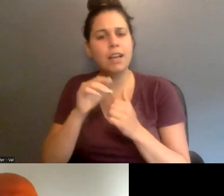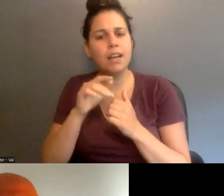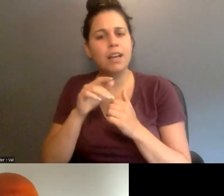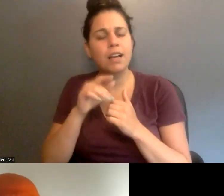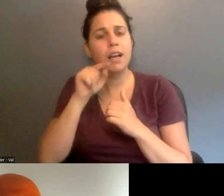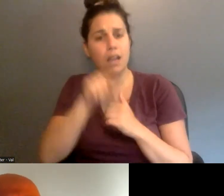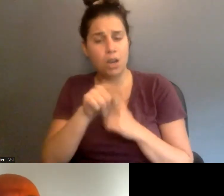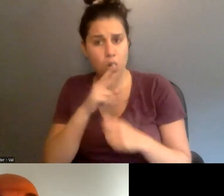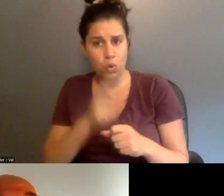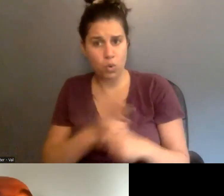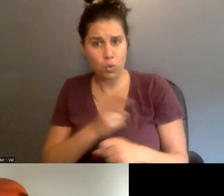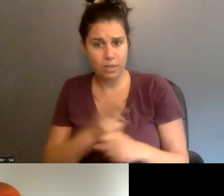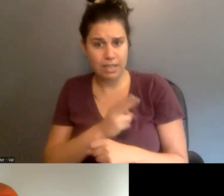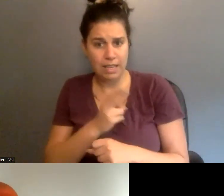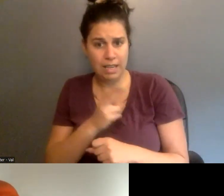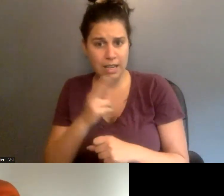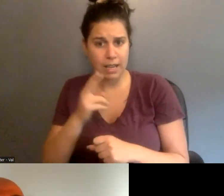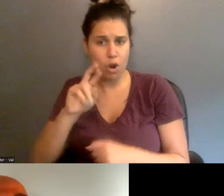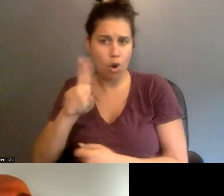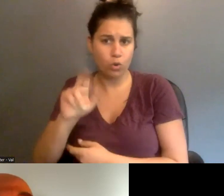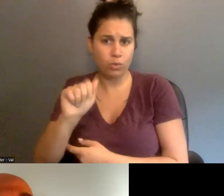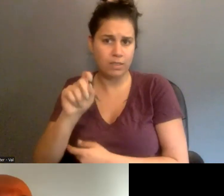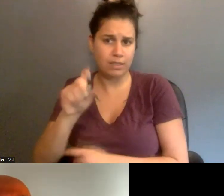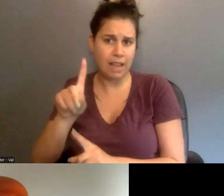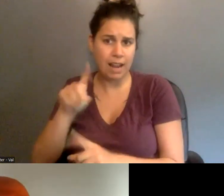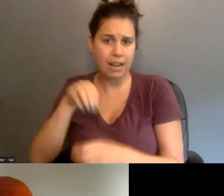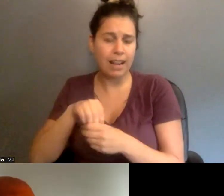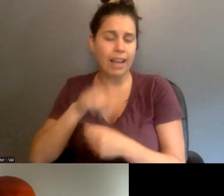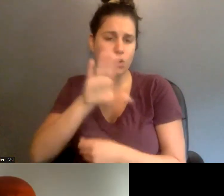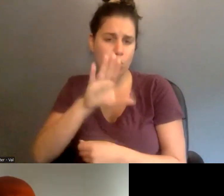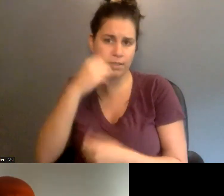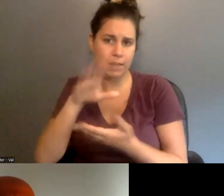so, how are you using the instrument in the Pitt Sleep Center itself?